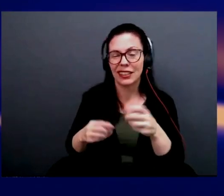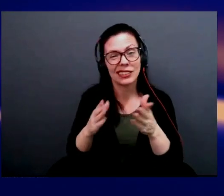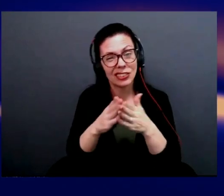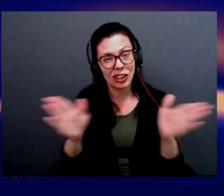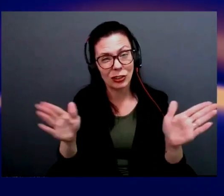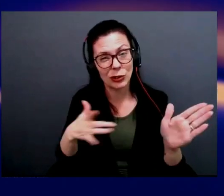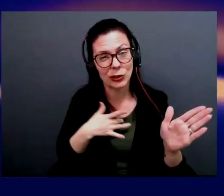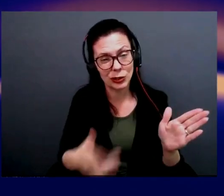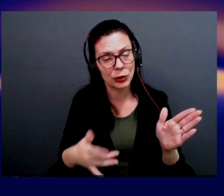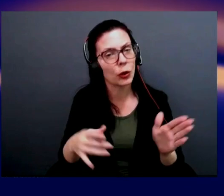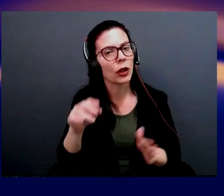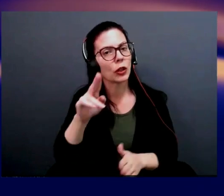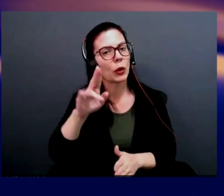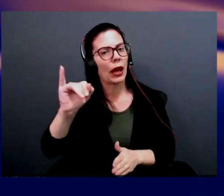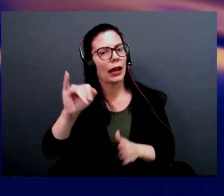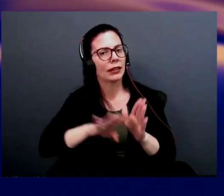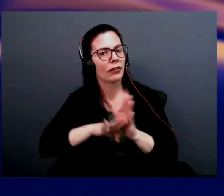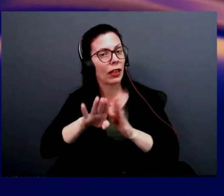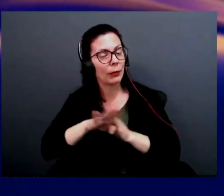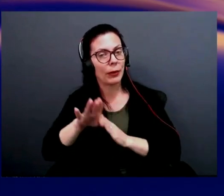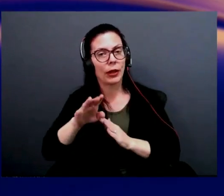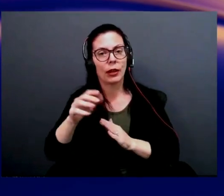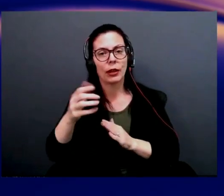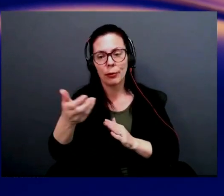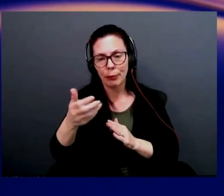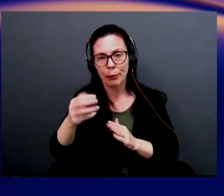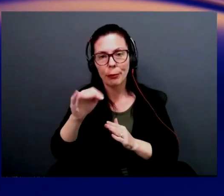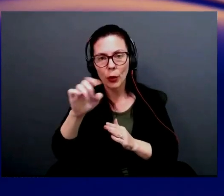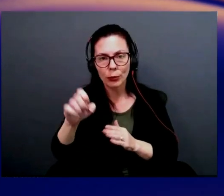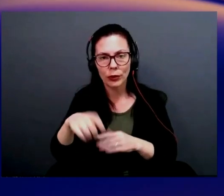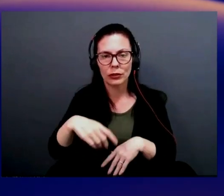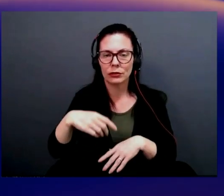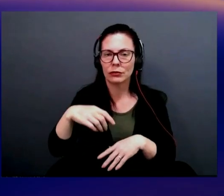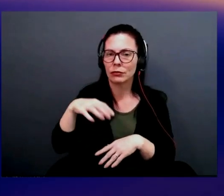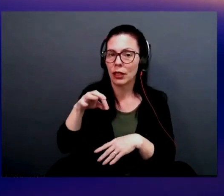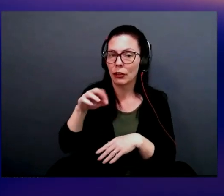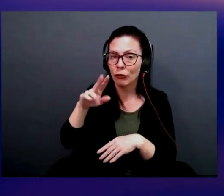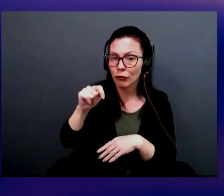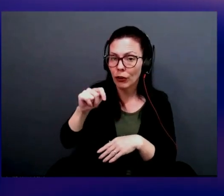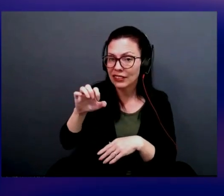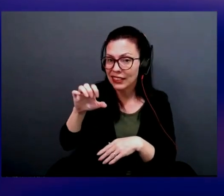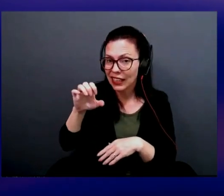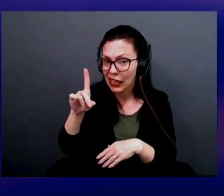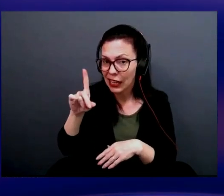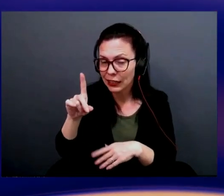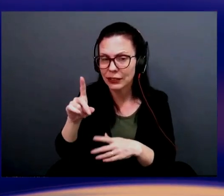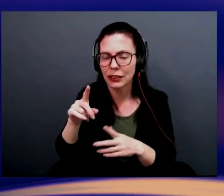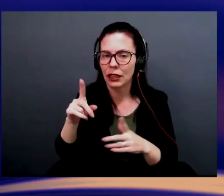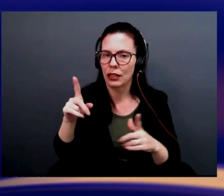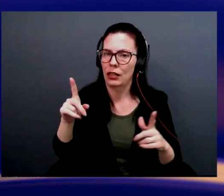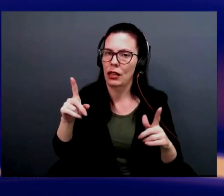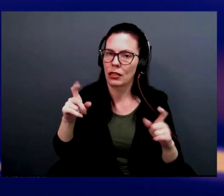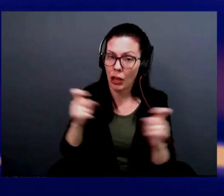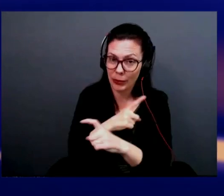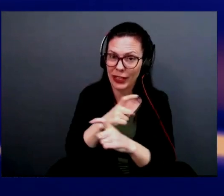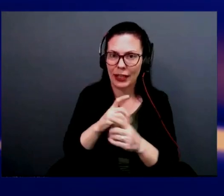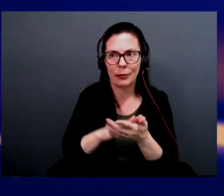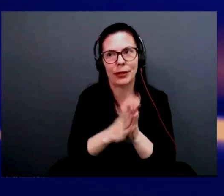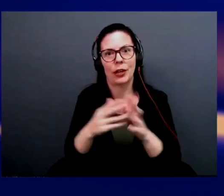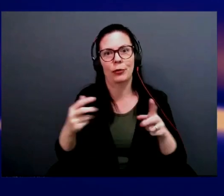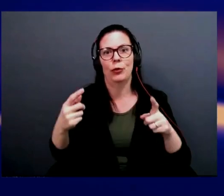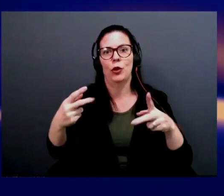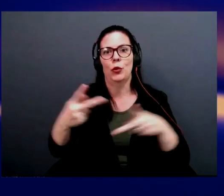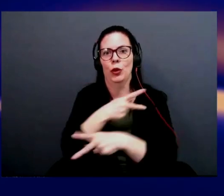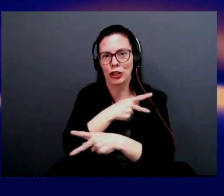UI development, mobile, front end, it's complicated. And it's only gotten more complicated over time, too.